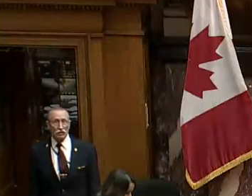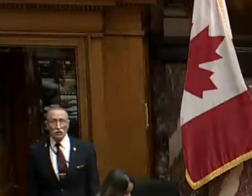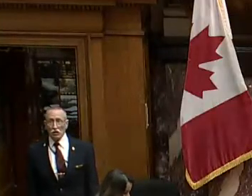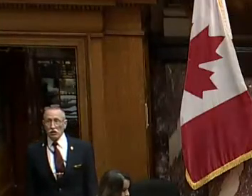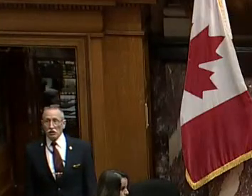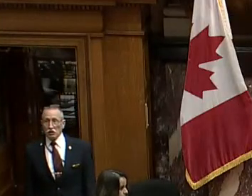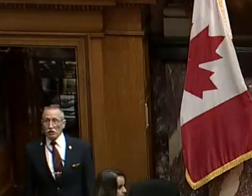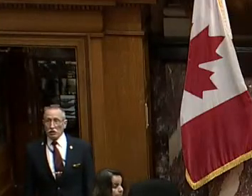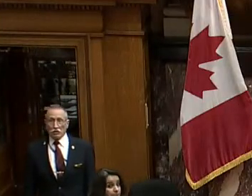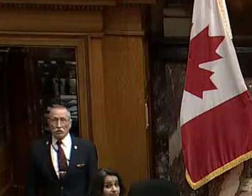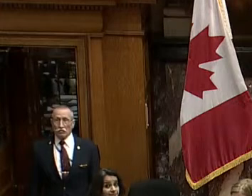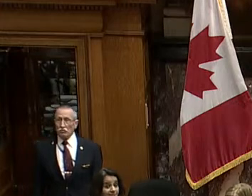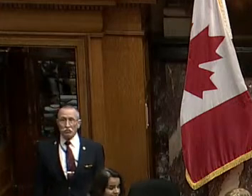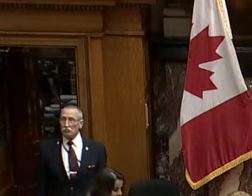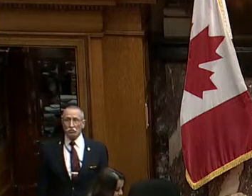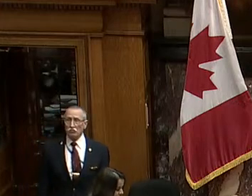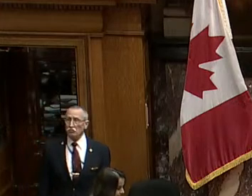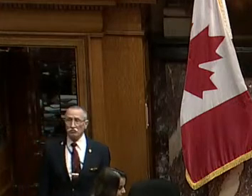Committee chairs.